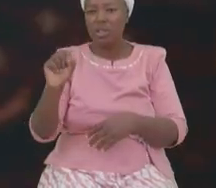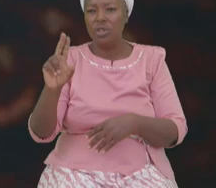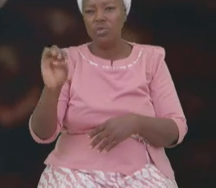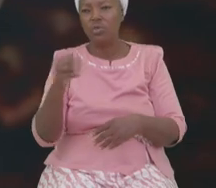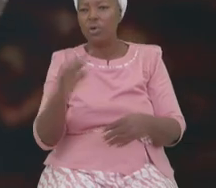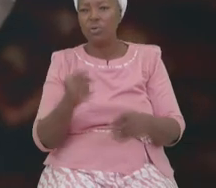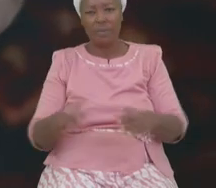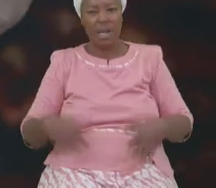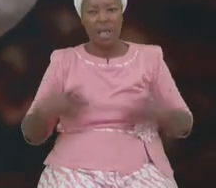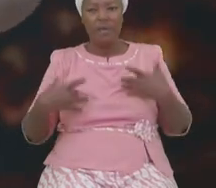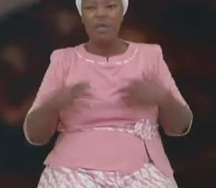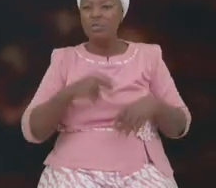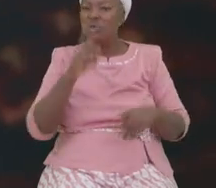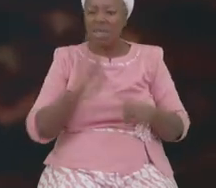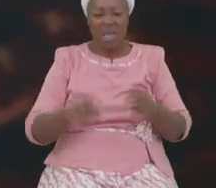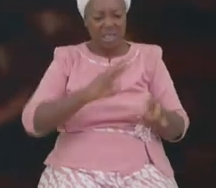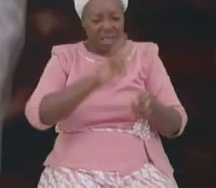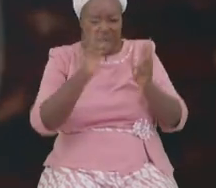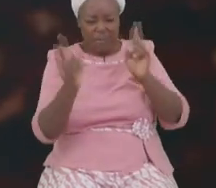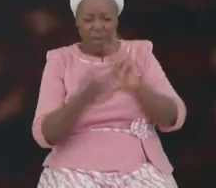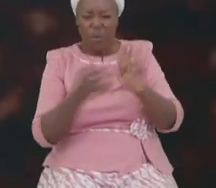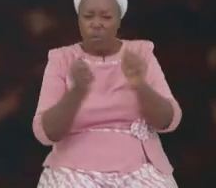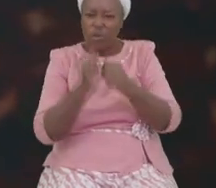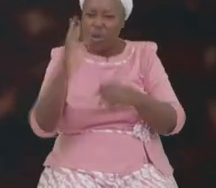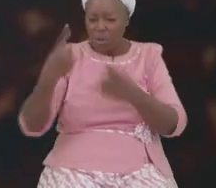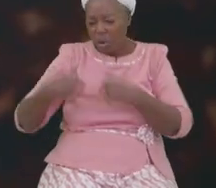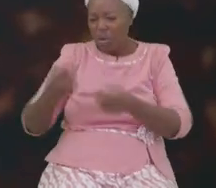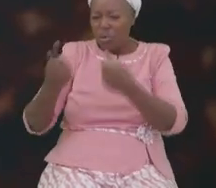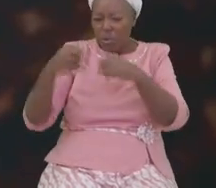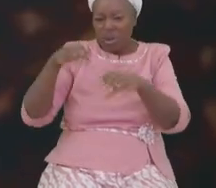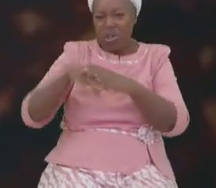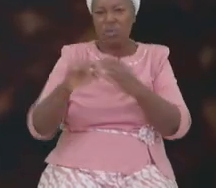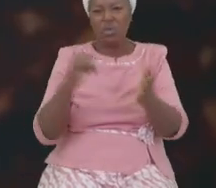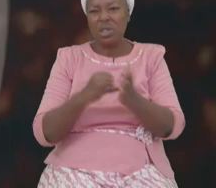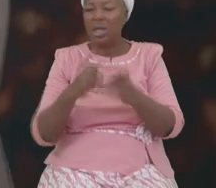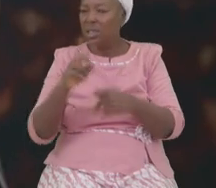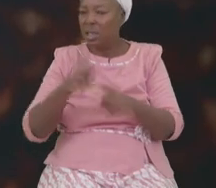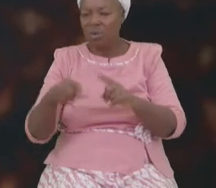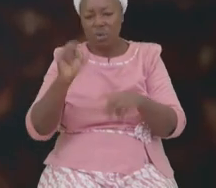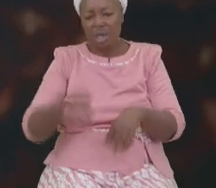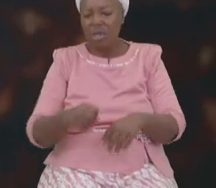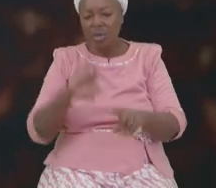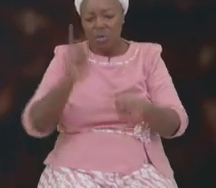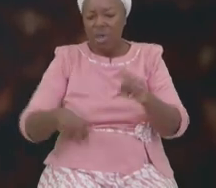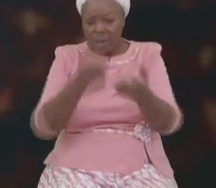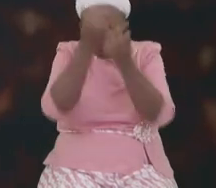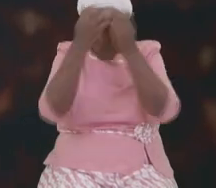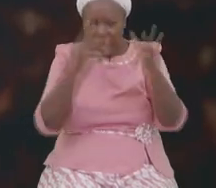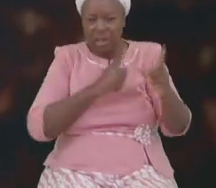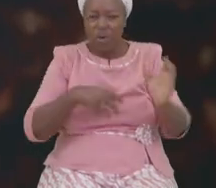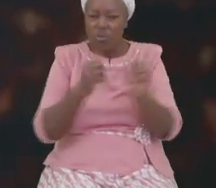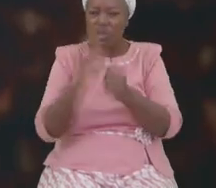without your heart going into it. And you cannot obey the Lord without your heart being